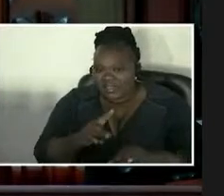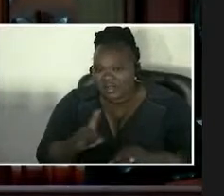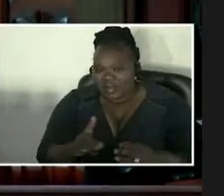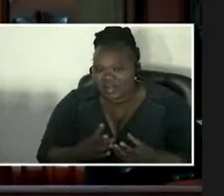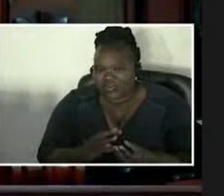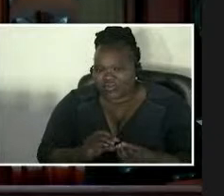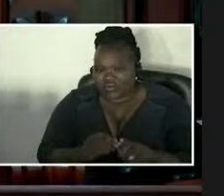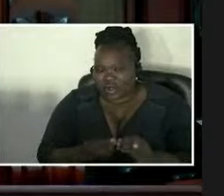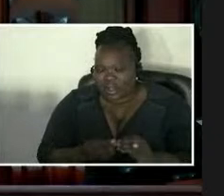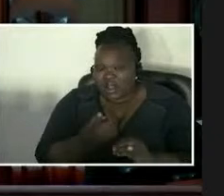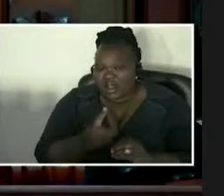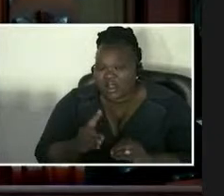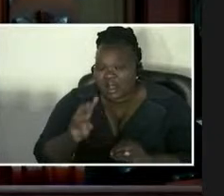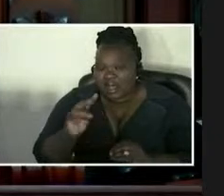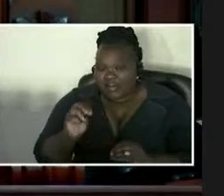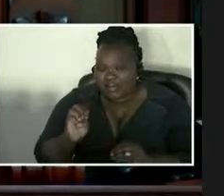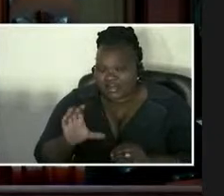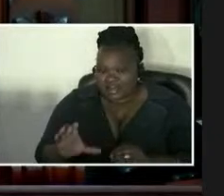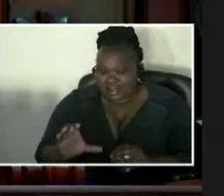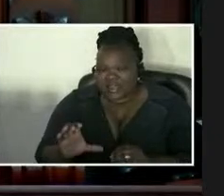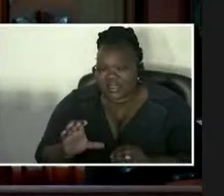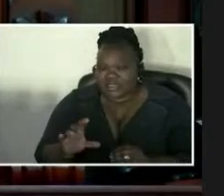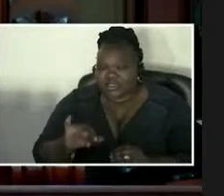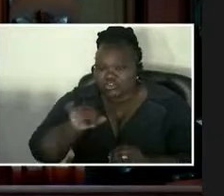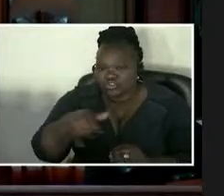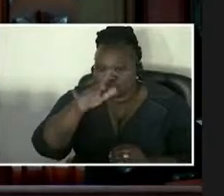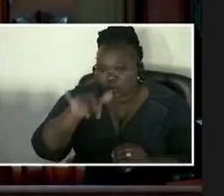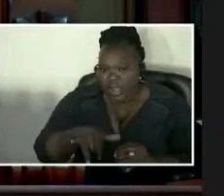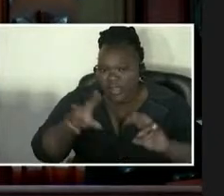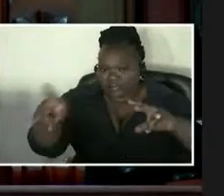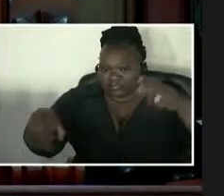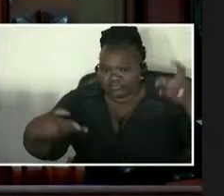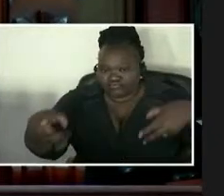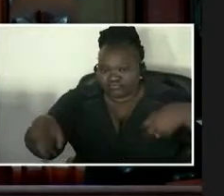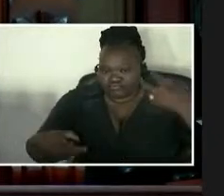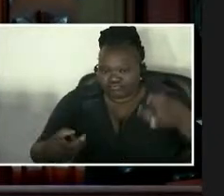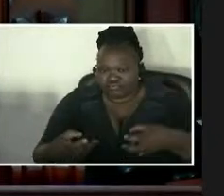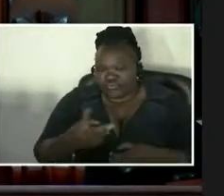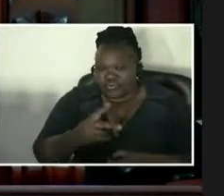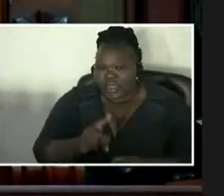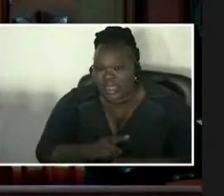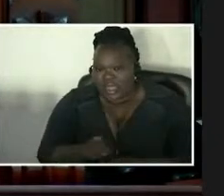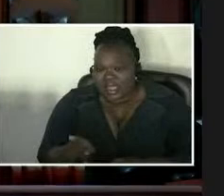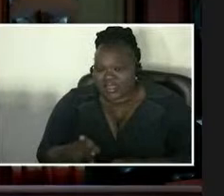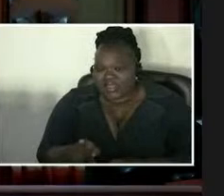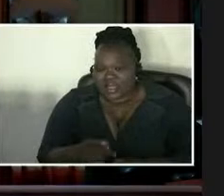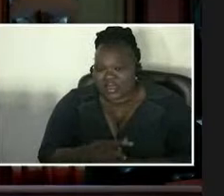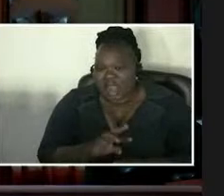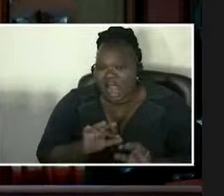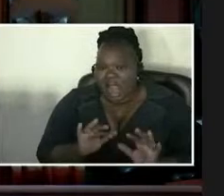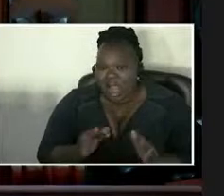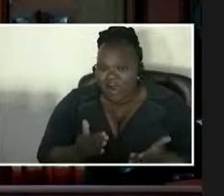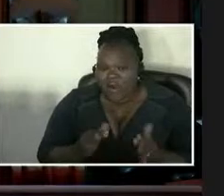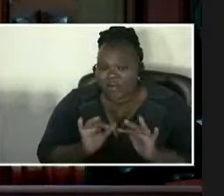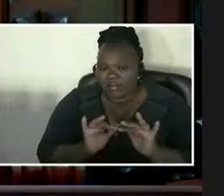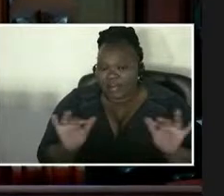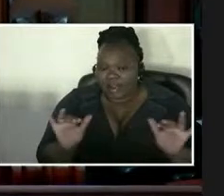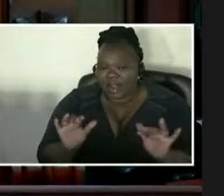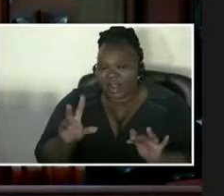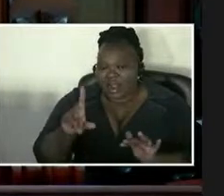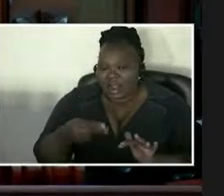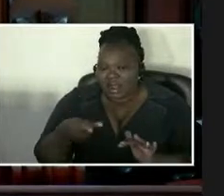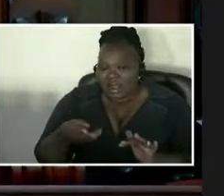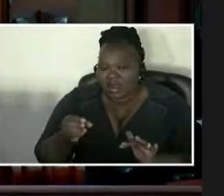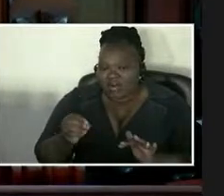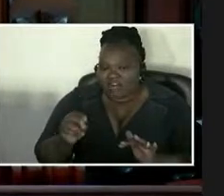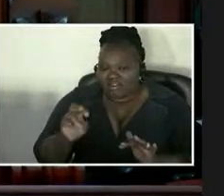mec the july unrest was a result of a failed insurrection and the people of phoenix must not be made scapegoats in